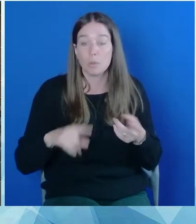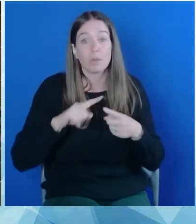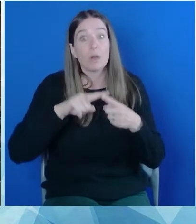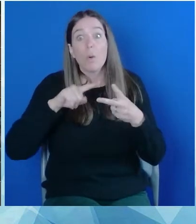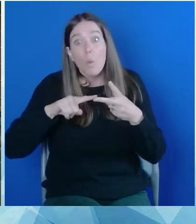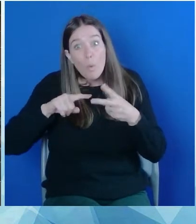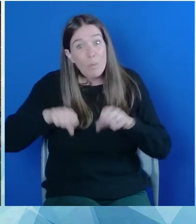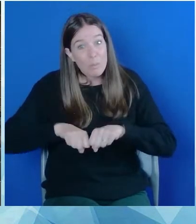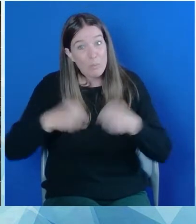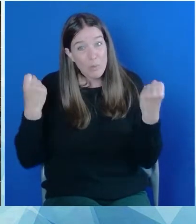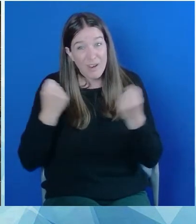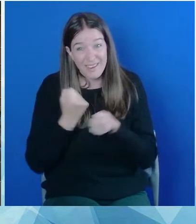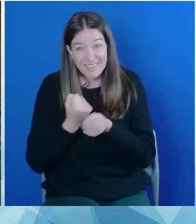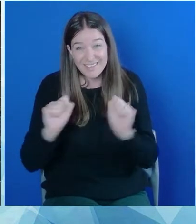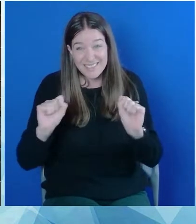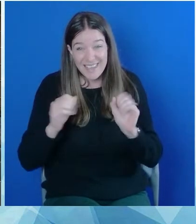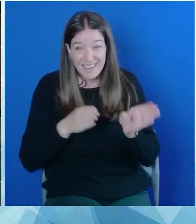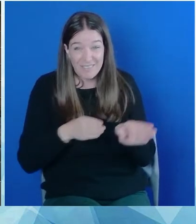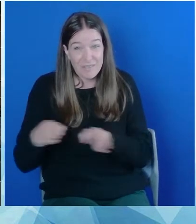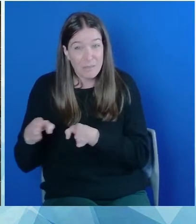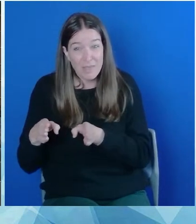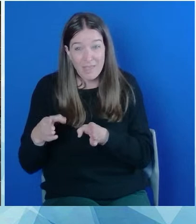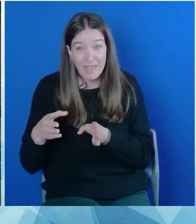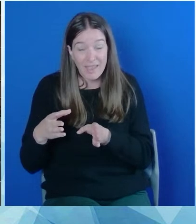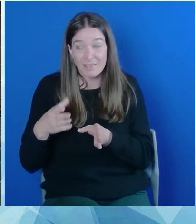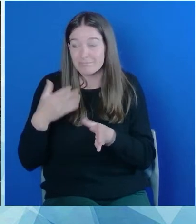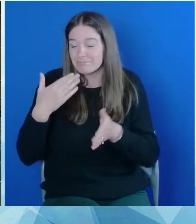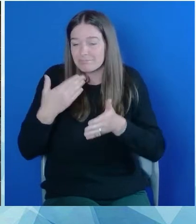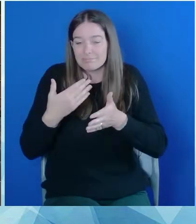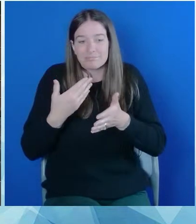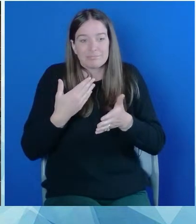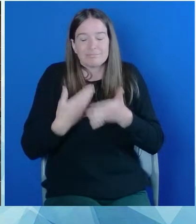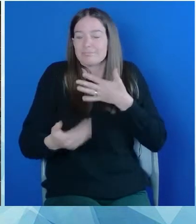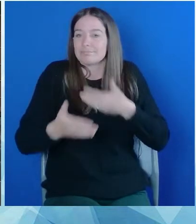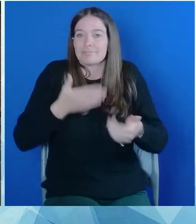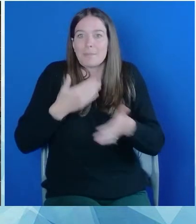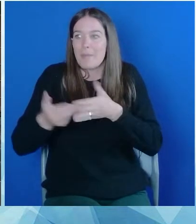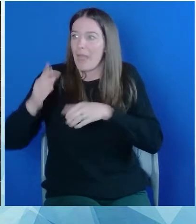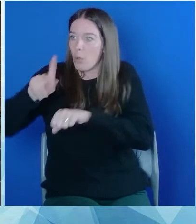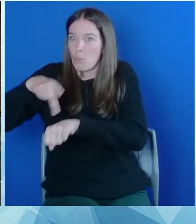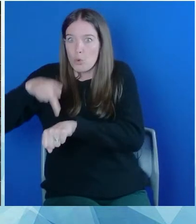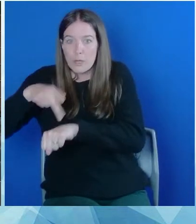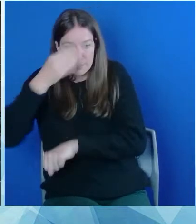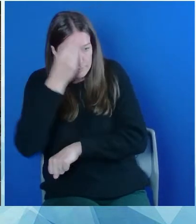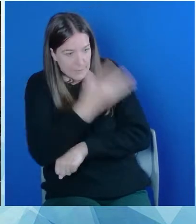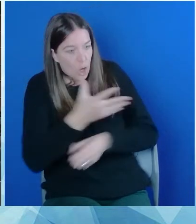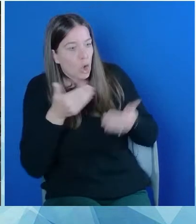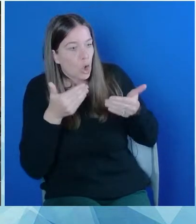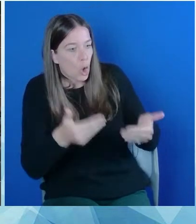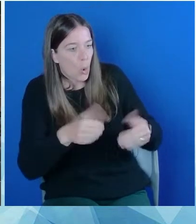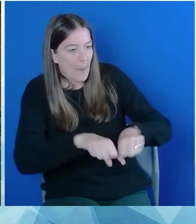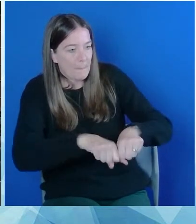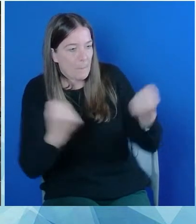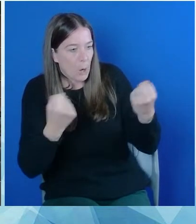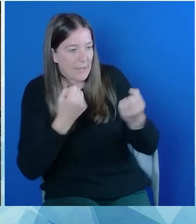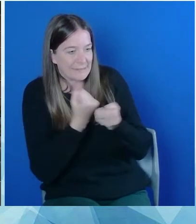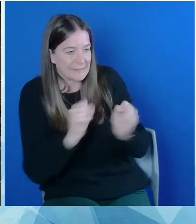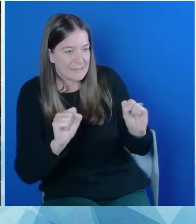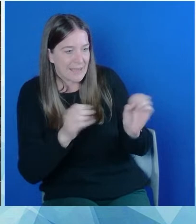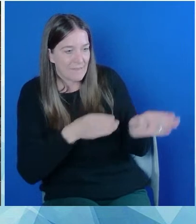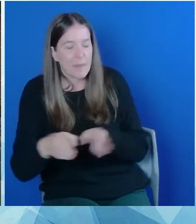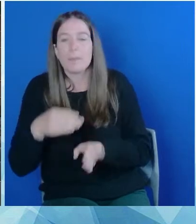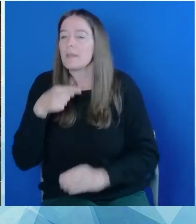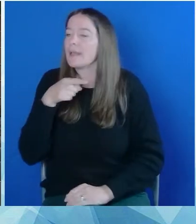Whether or not she was given directive from the principal to break the safety plan, she knew better. 3 parents were compelled to go to